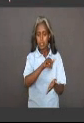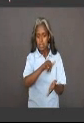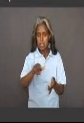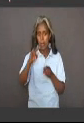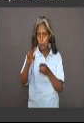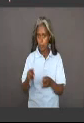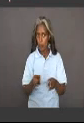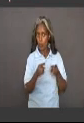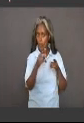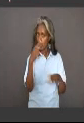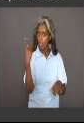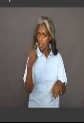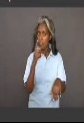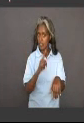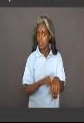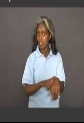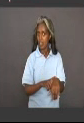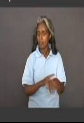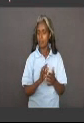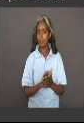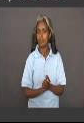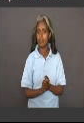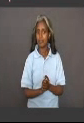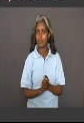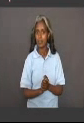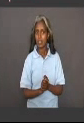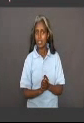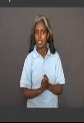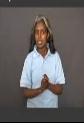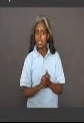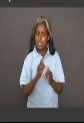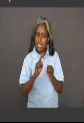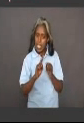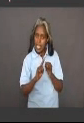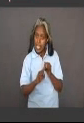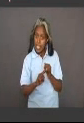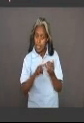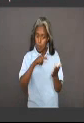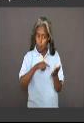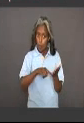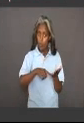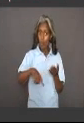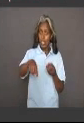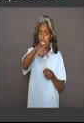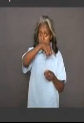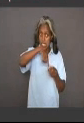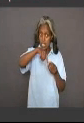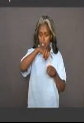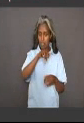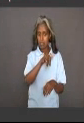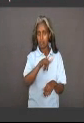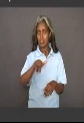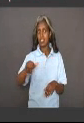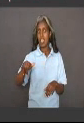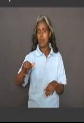way every time. The end point of a circle is the